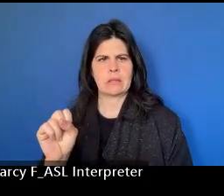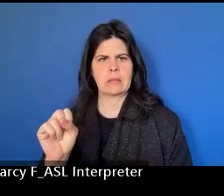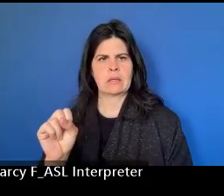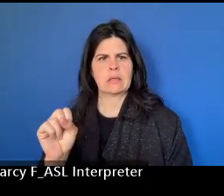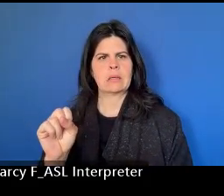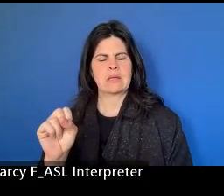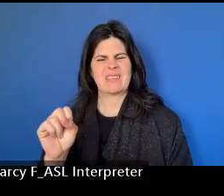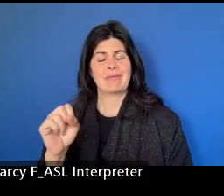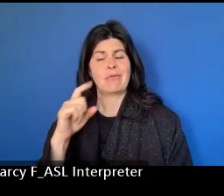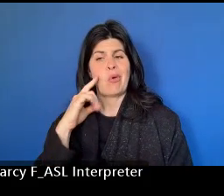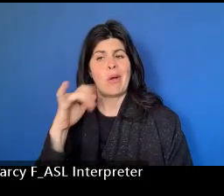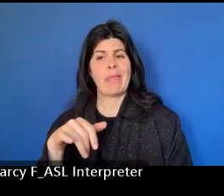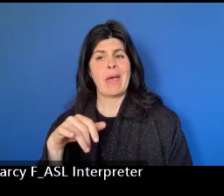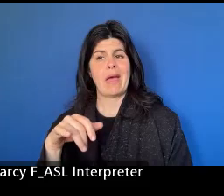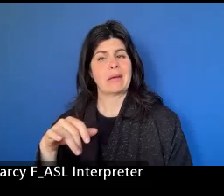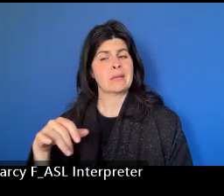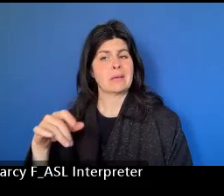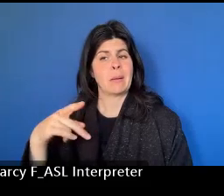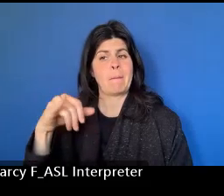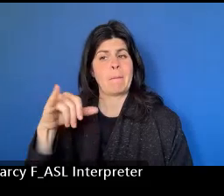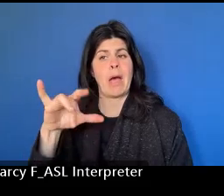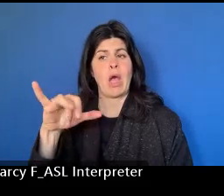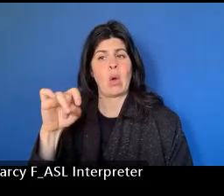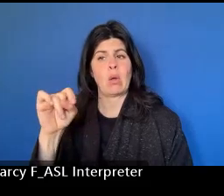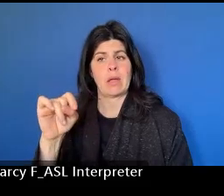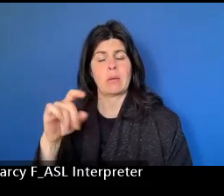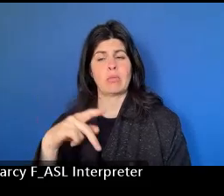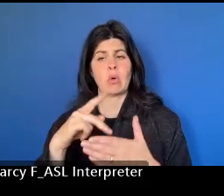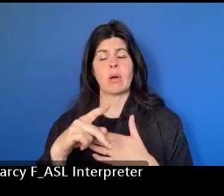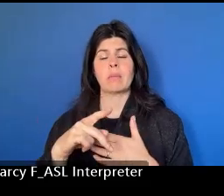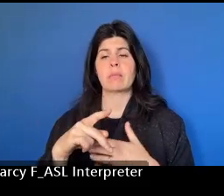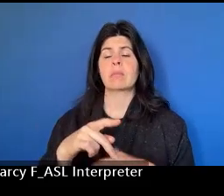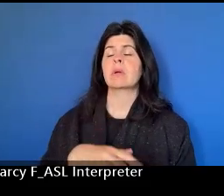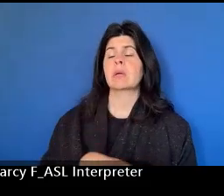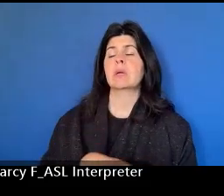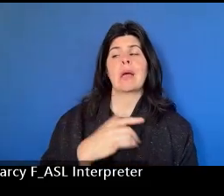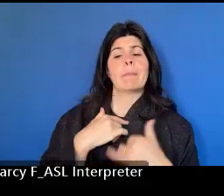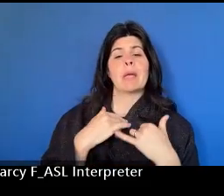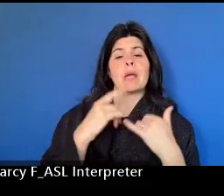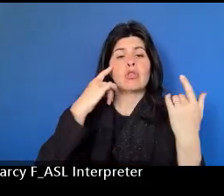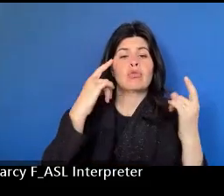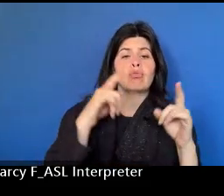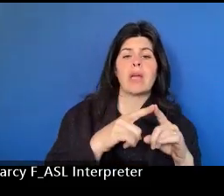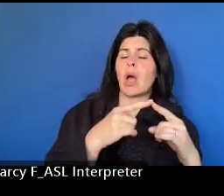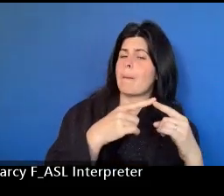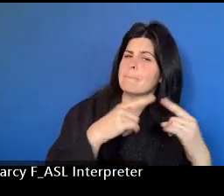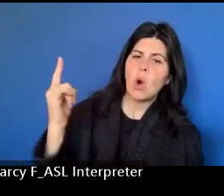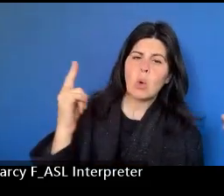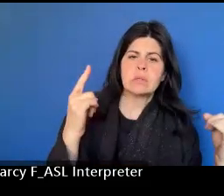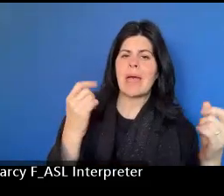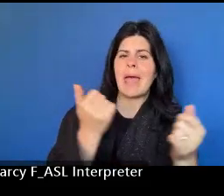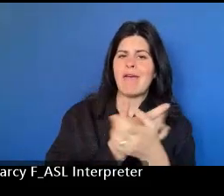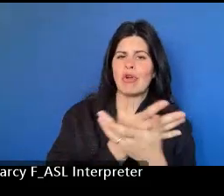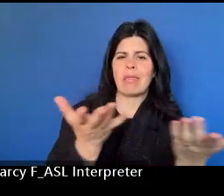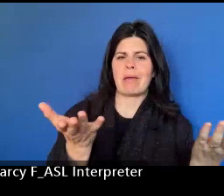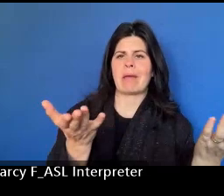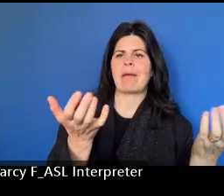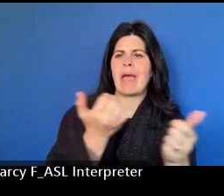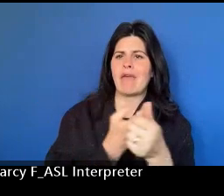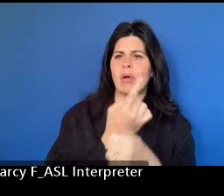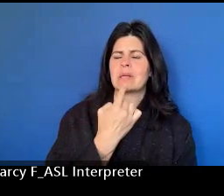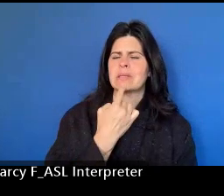I'm totally opposed for every reason everybody said here and they articulated so correctly, I'd like to know if it's such